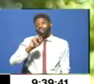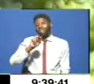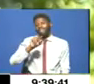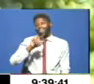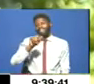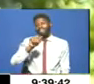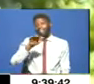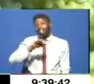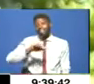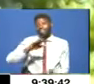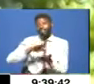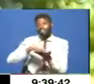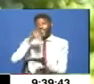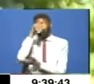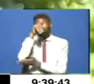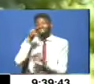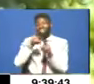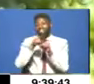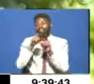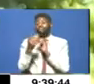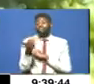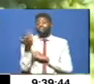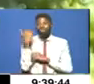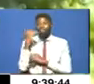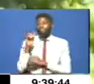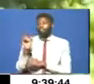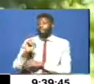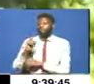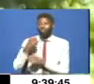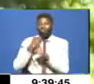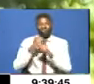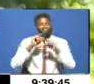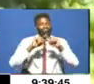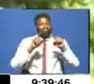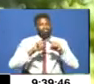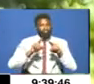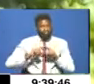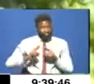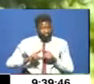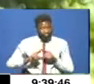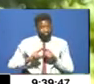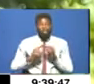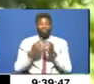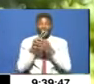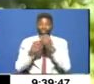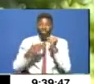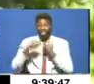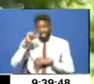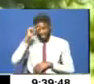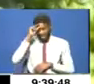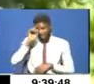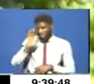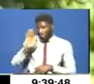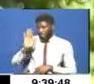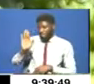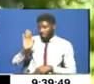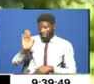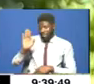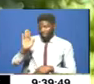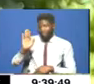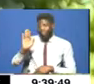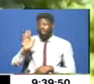also a former minister who served in various capacities in both the government of the late Daniel